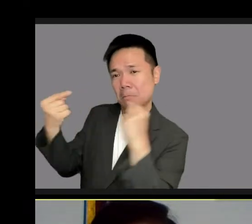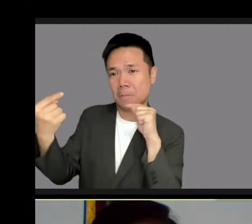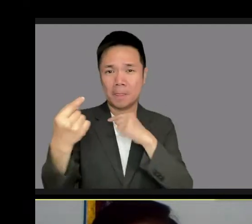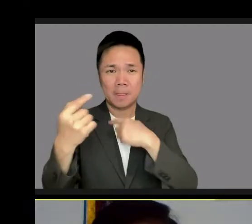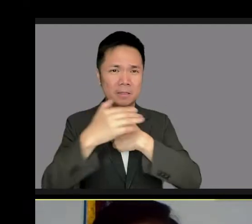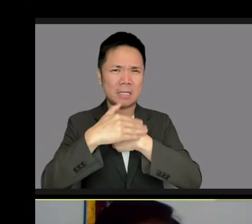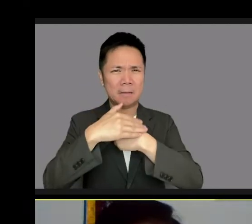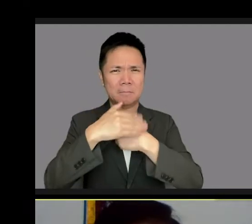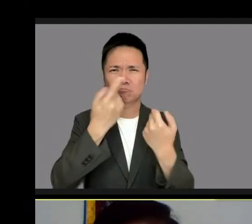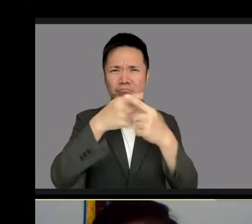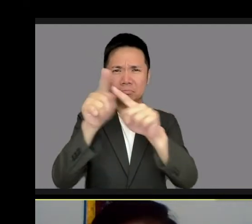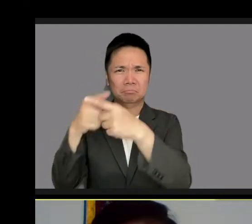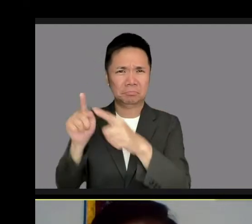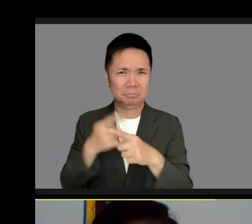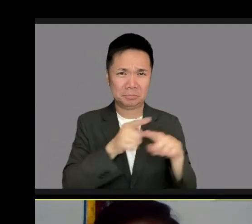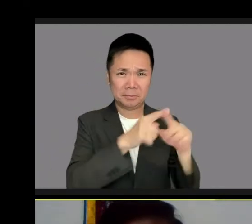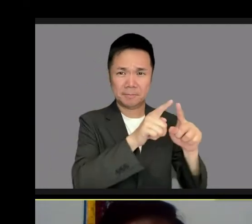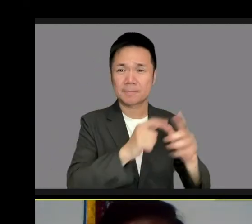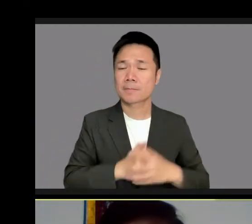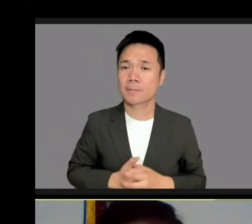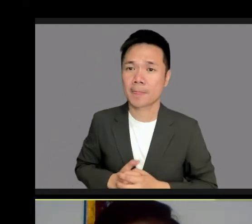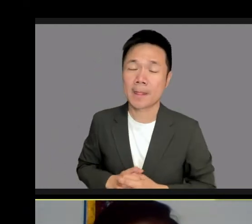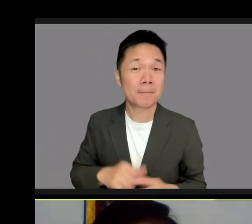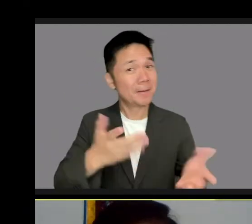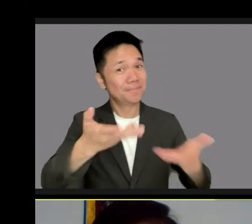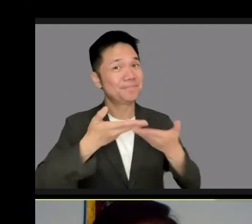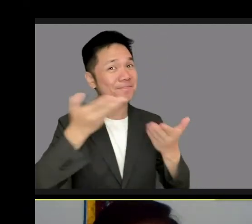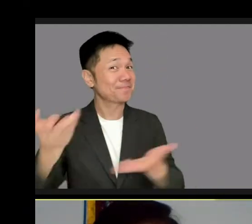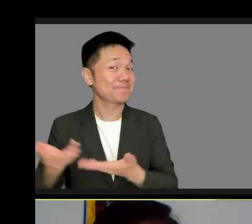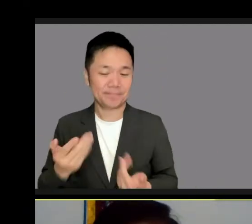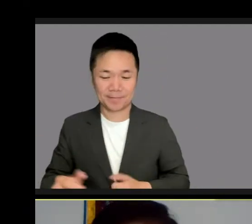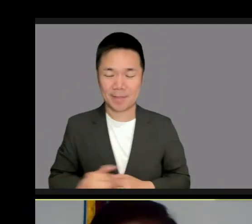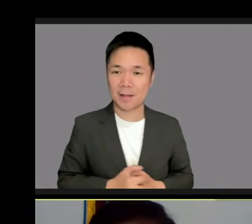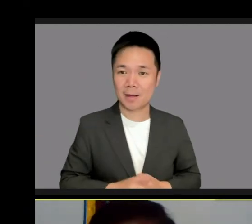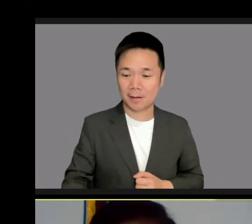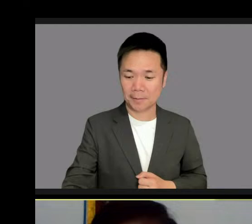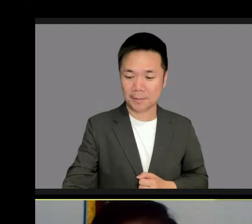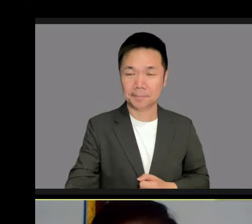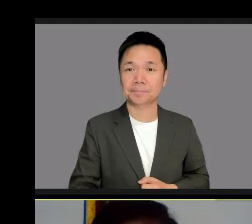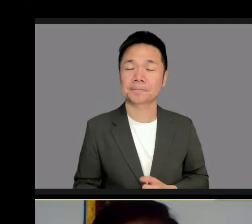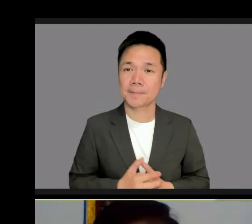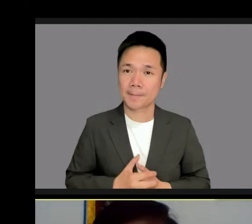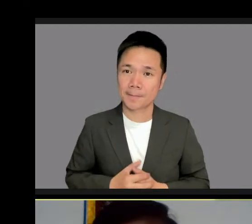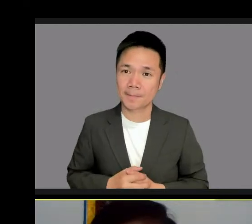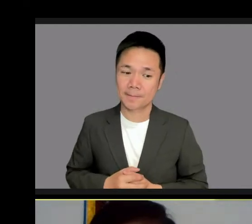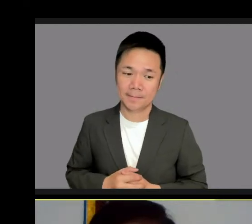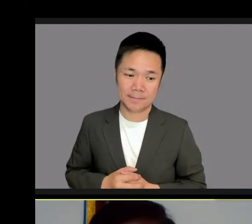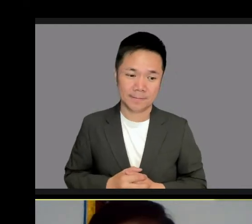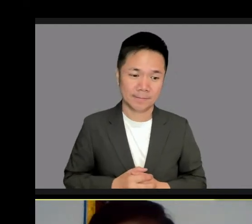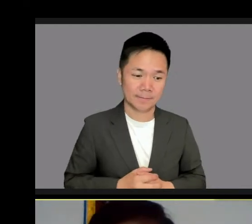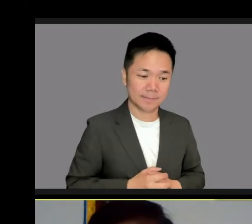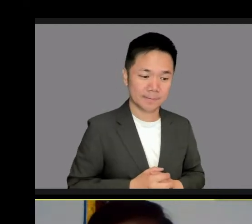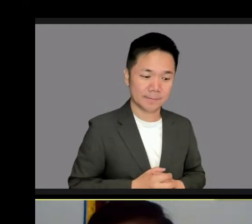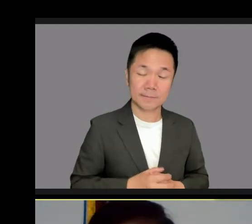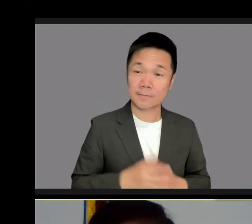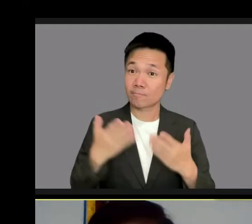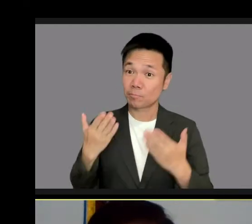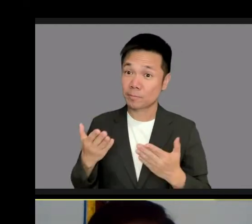zone. So welcome everyone, and we would be